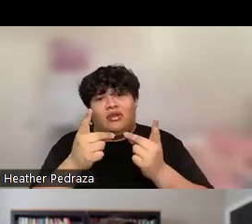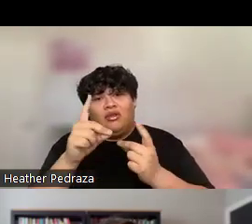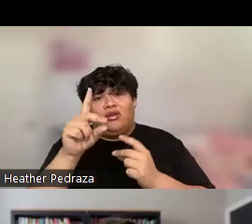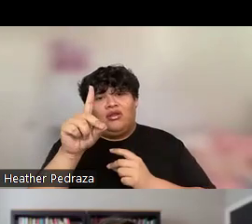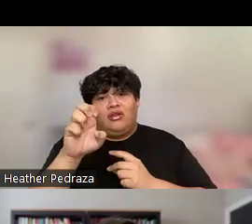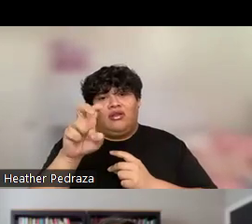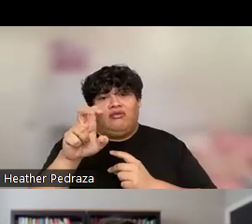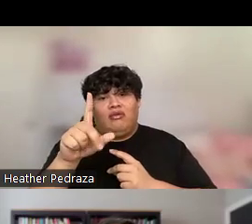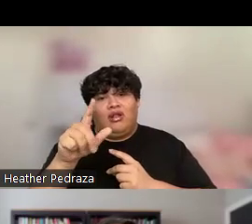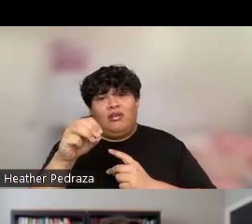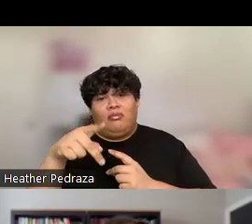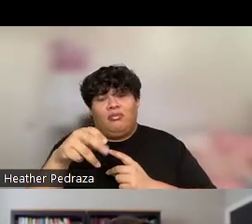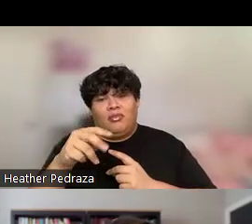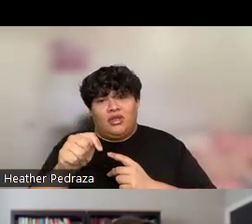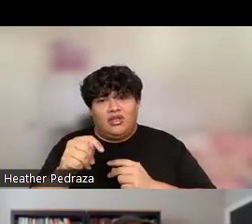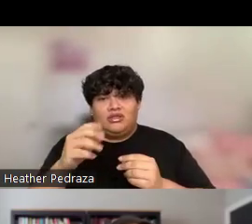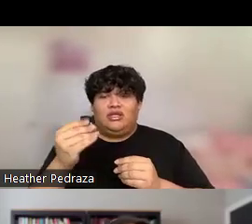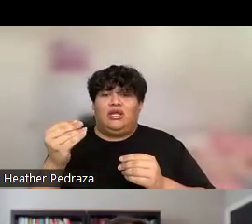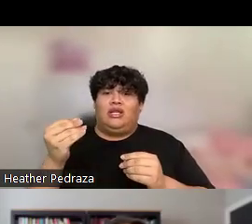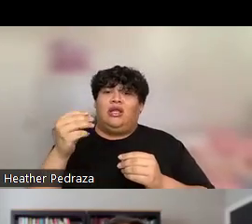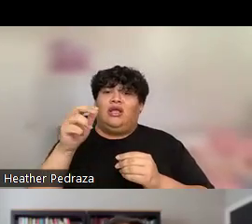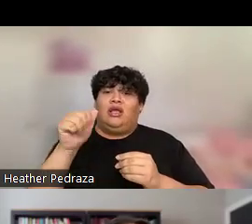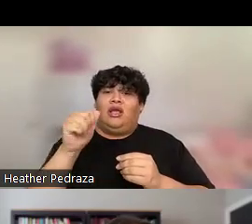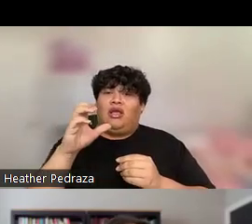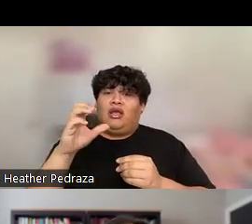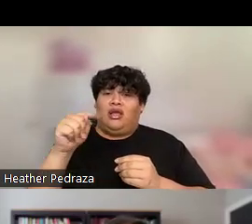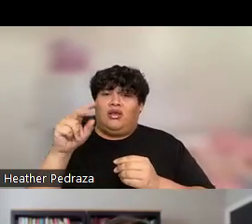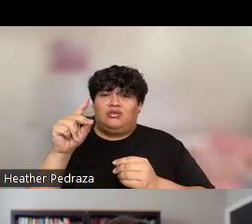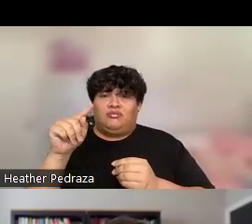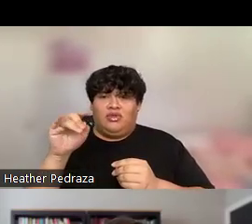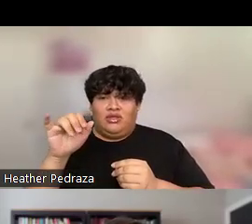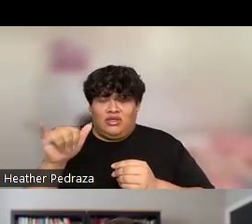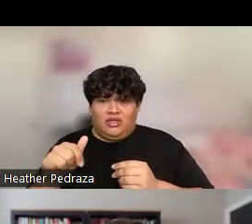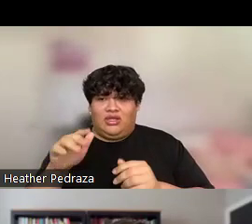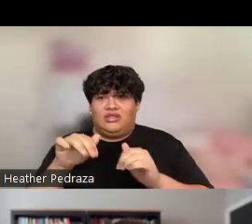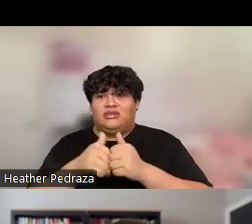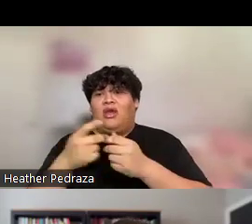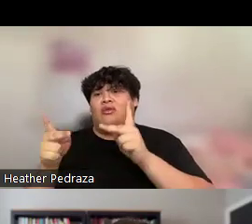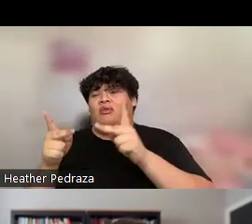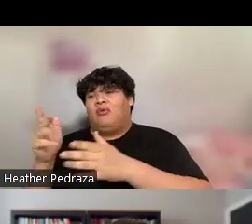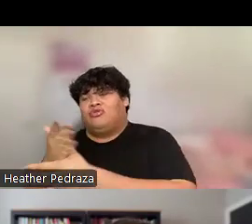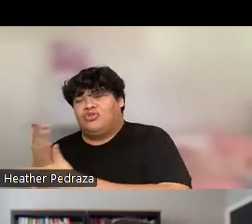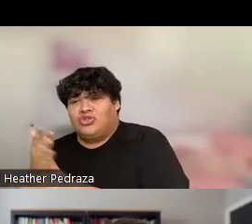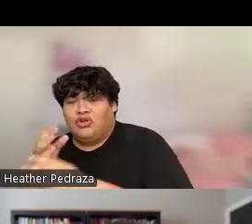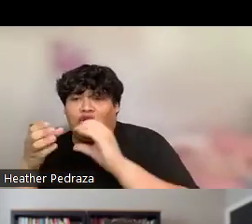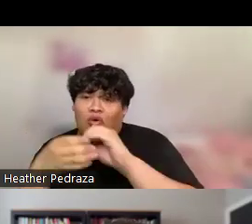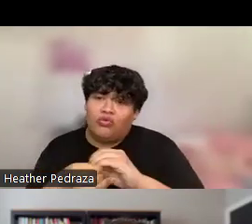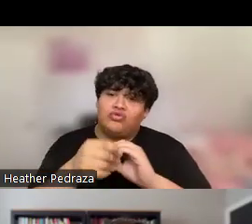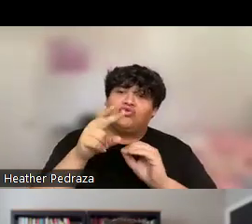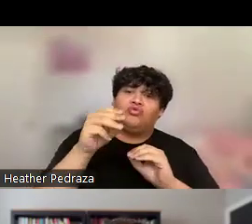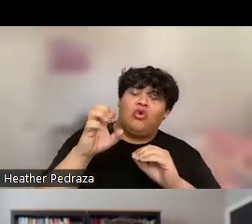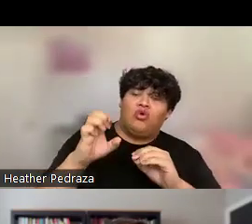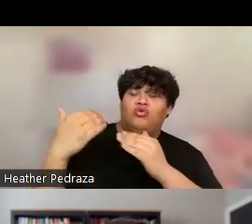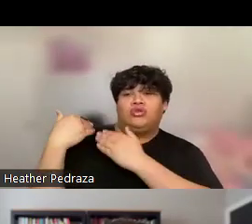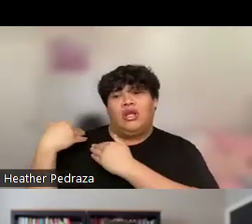includes how CDA and other state partners are sharing ownership, roles,